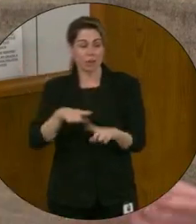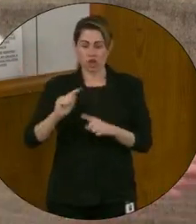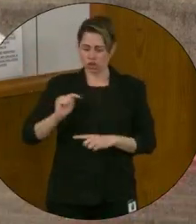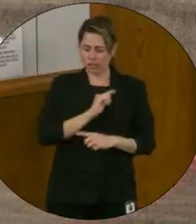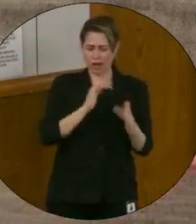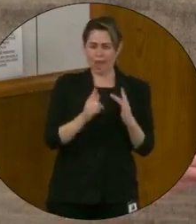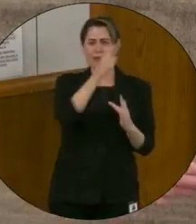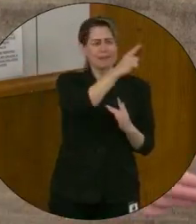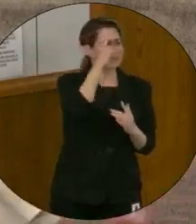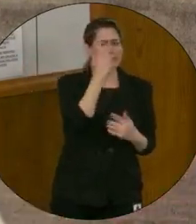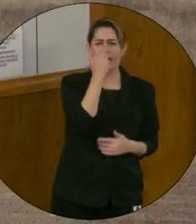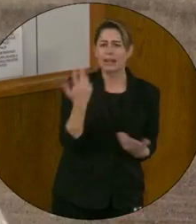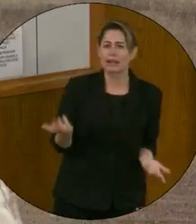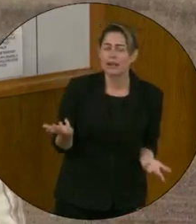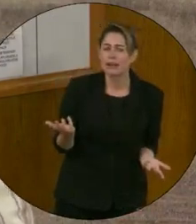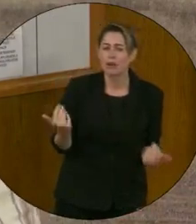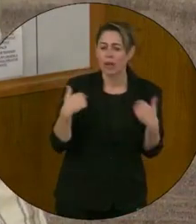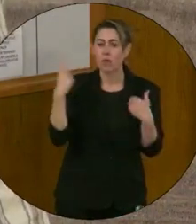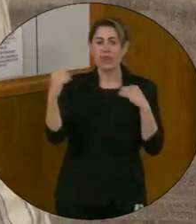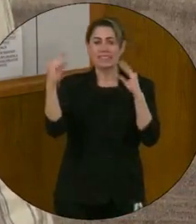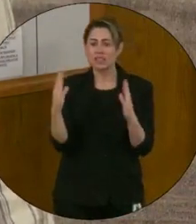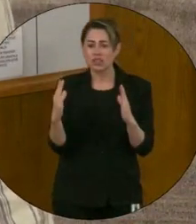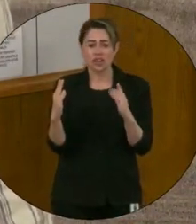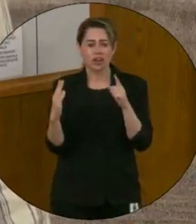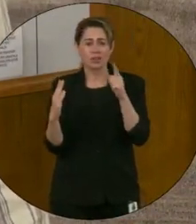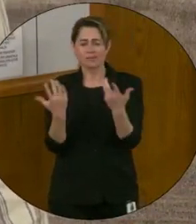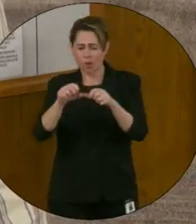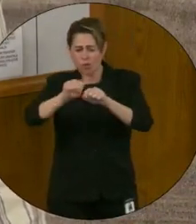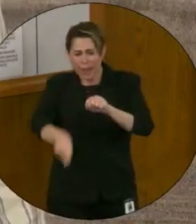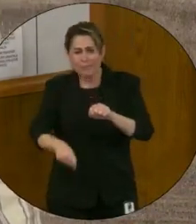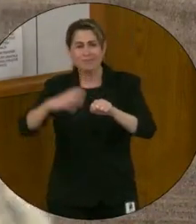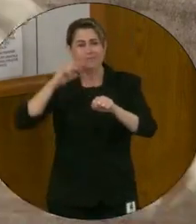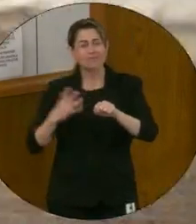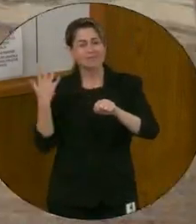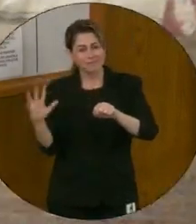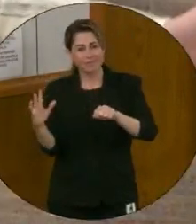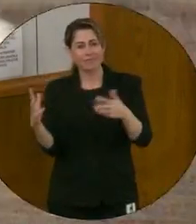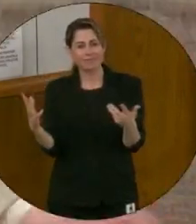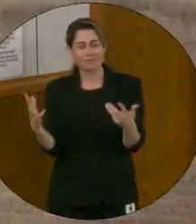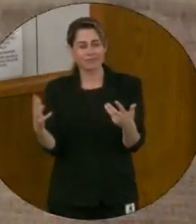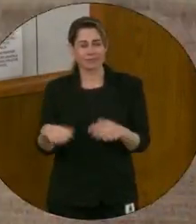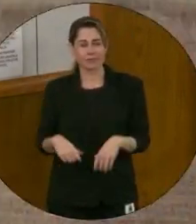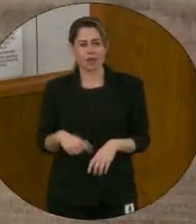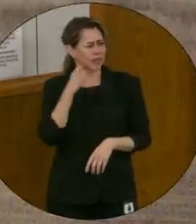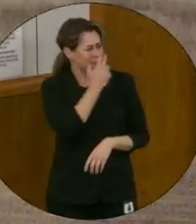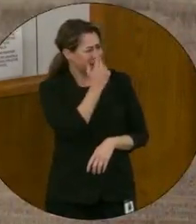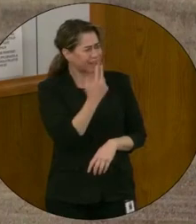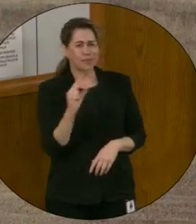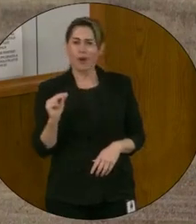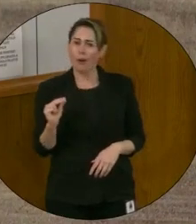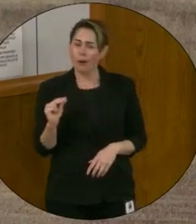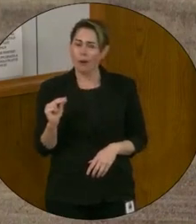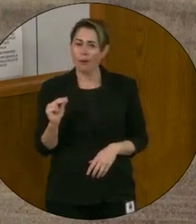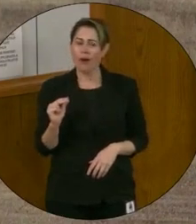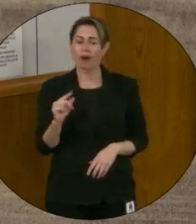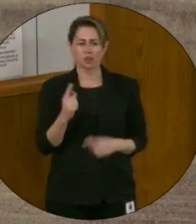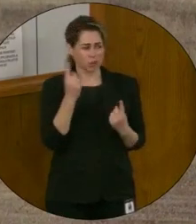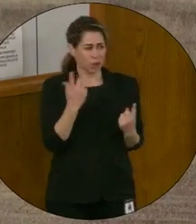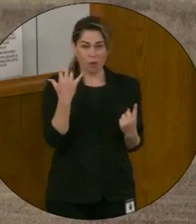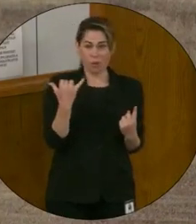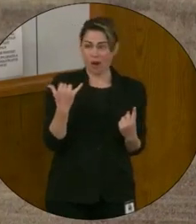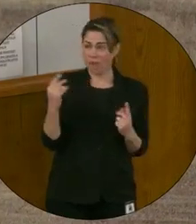think that's hilarious. We have a teacher who was raped. It's so funny. And then you wonder why no